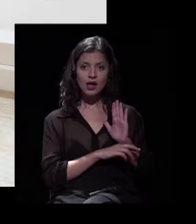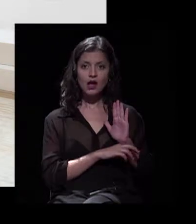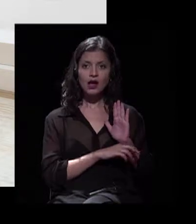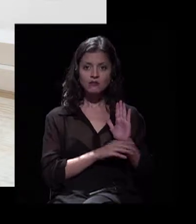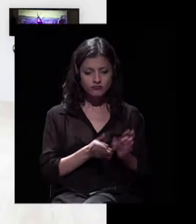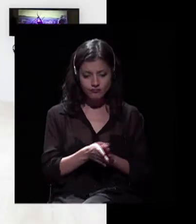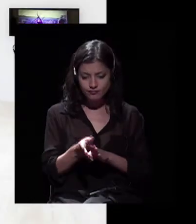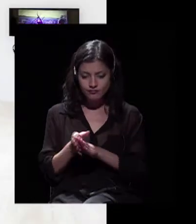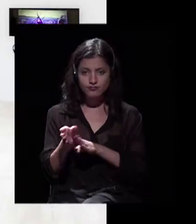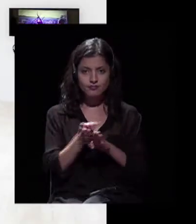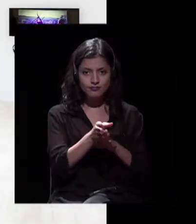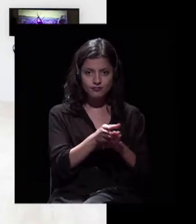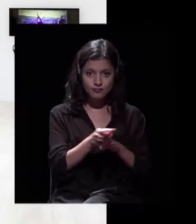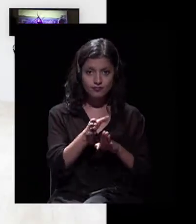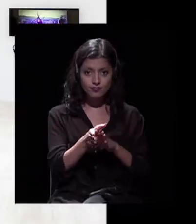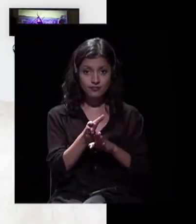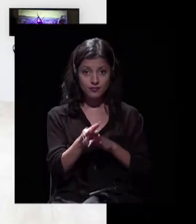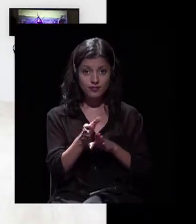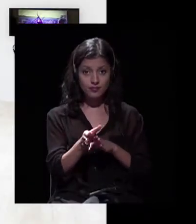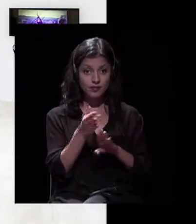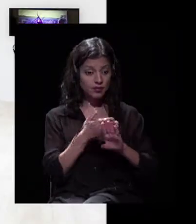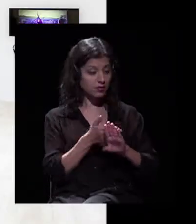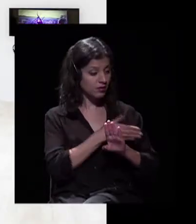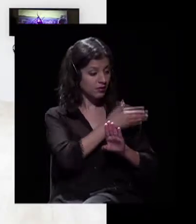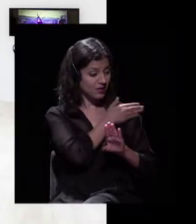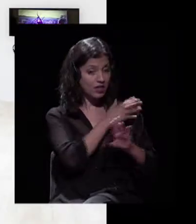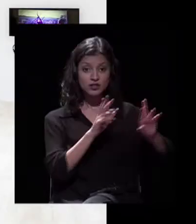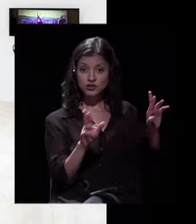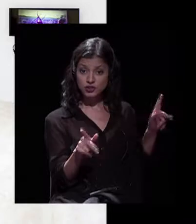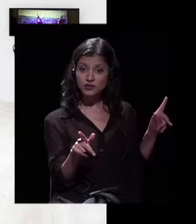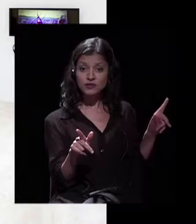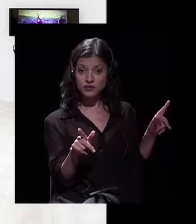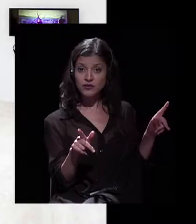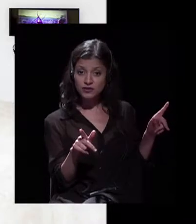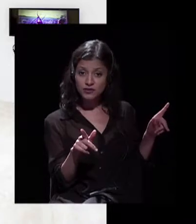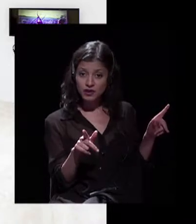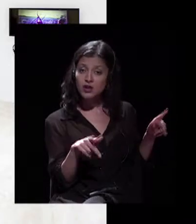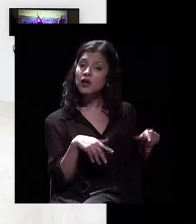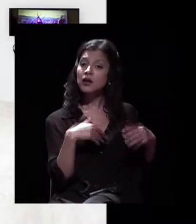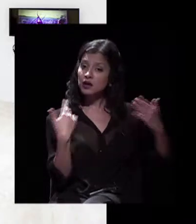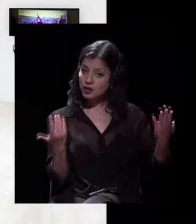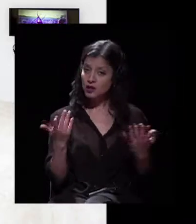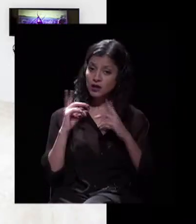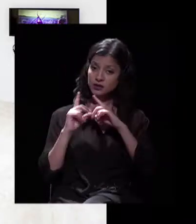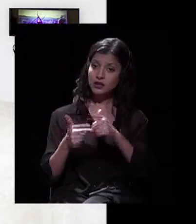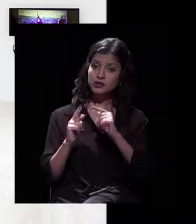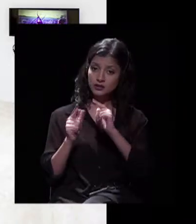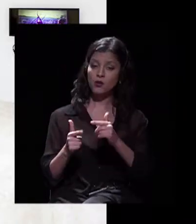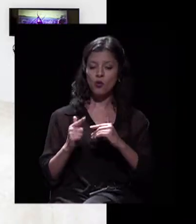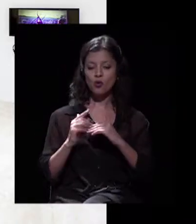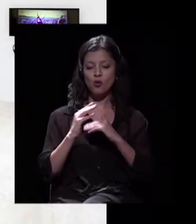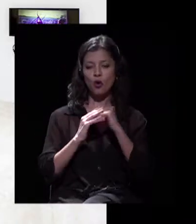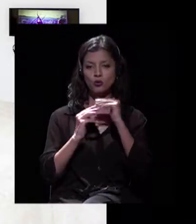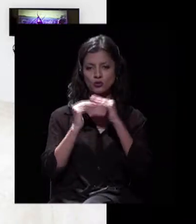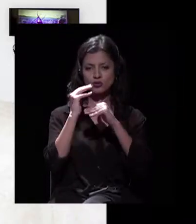20th century. While the constructive tradition associated to the modernist canon prevailed in the 1940s and 50s, reflecting the